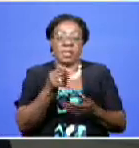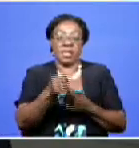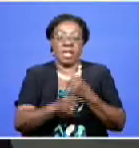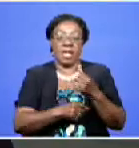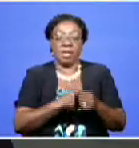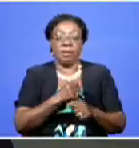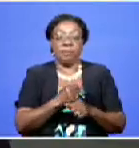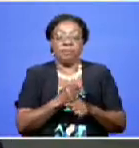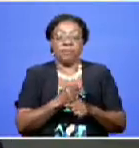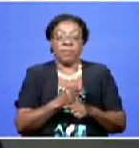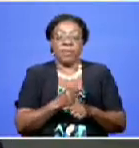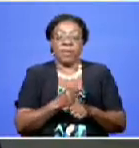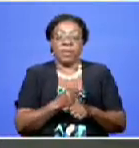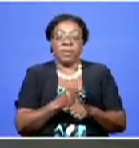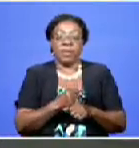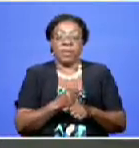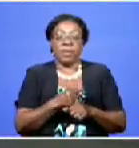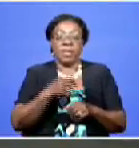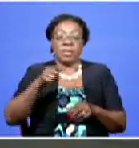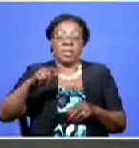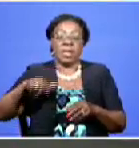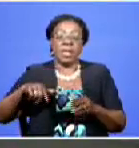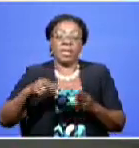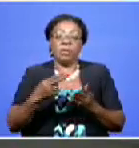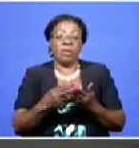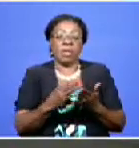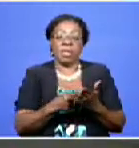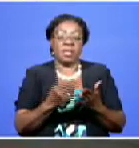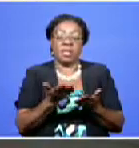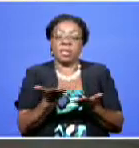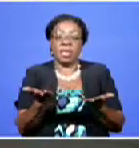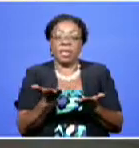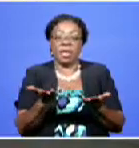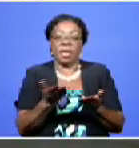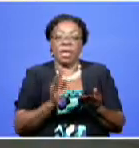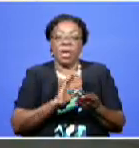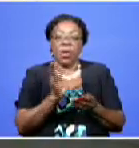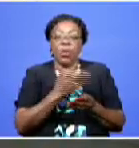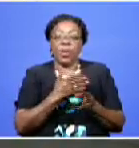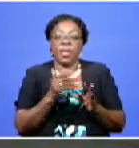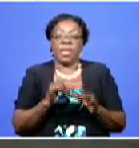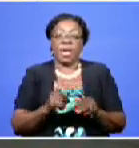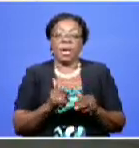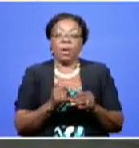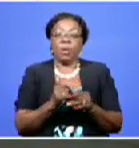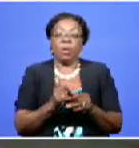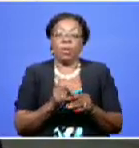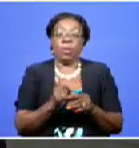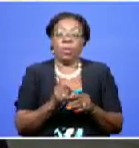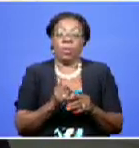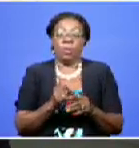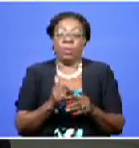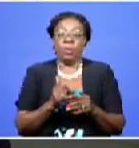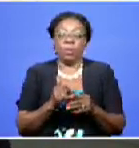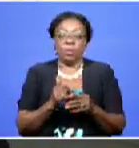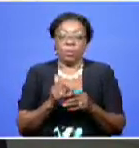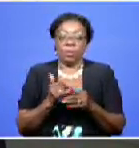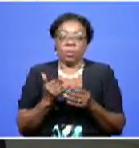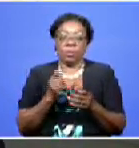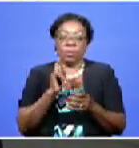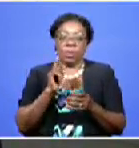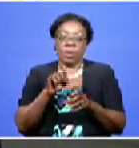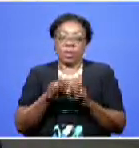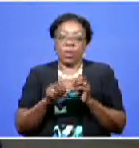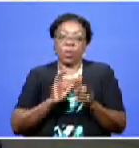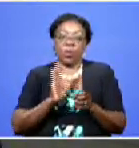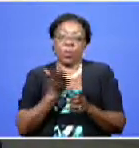this year, because it's been laid. The regulations are there. We promised it. We have laid it, and so